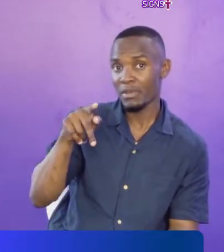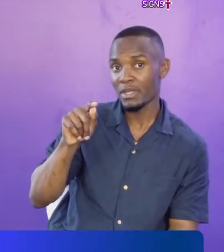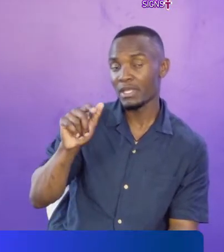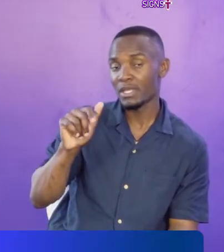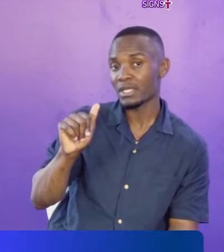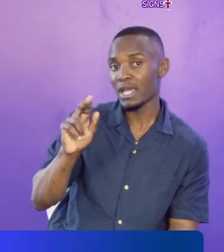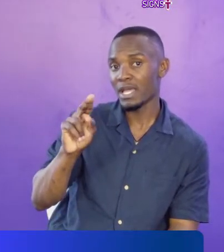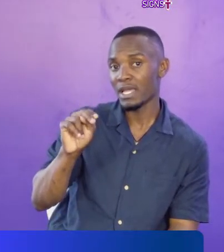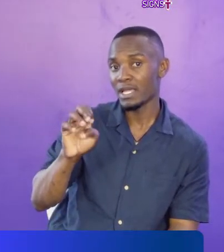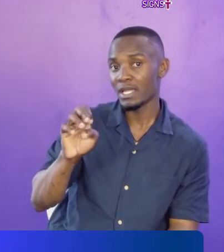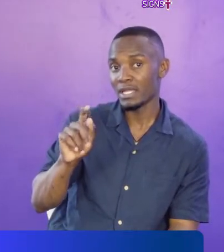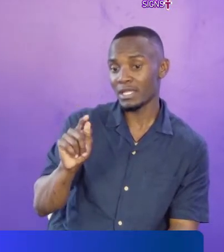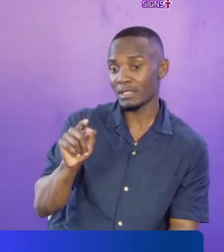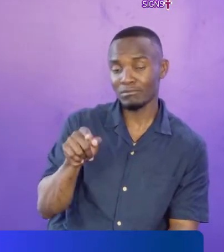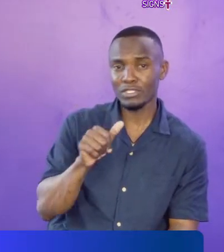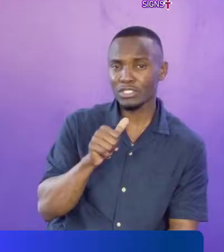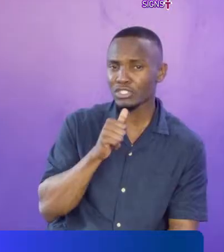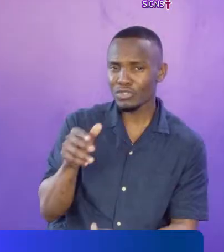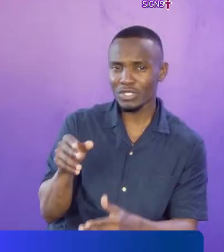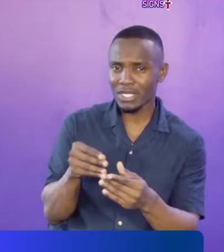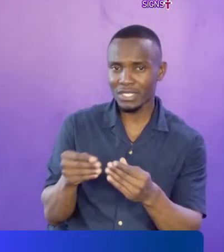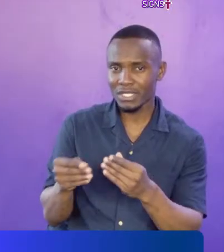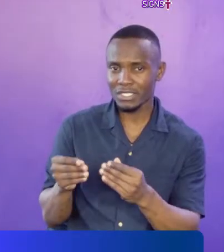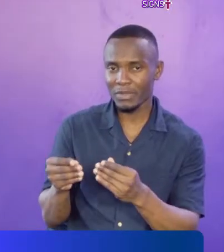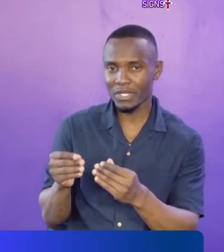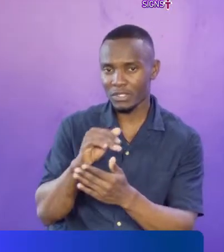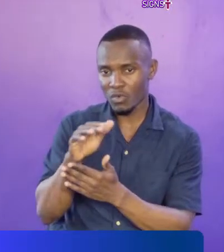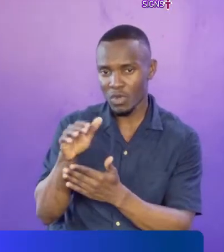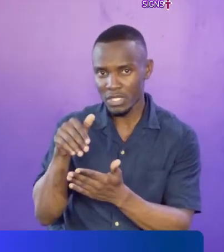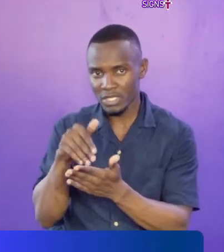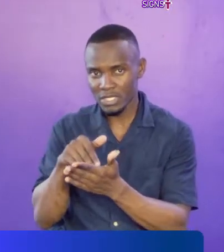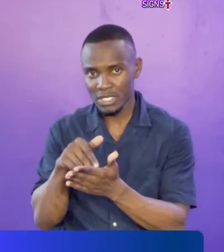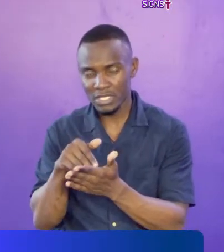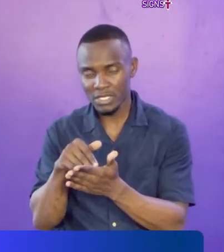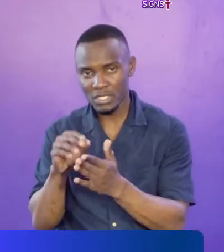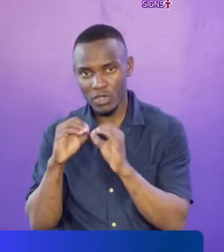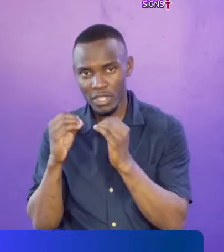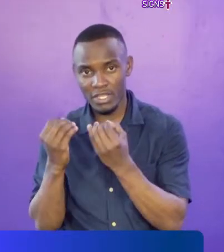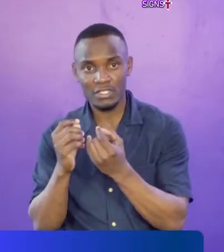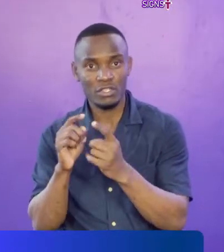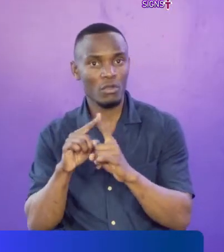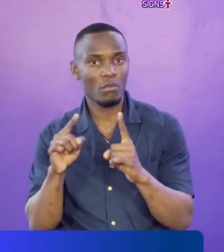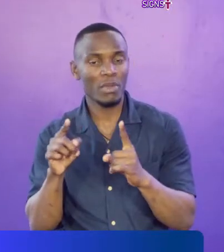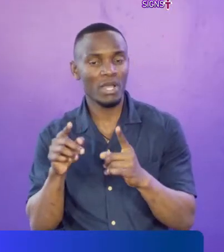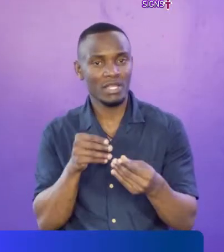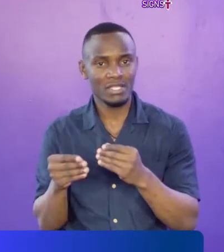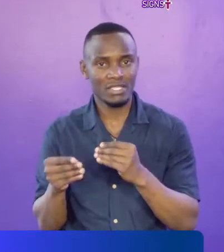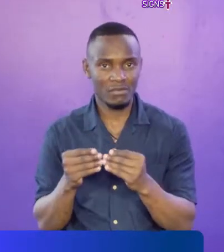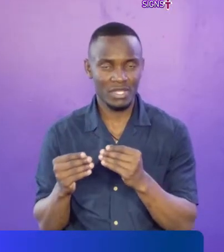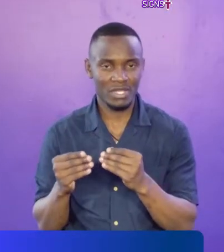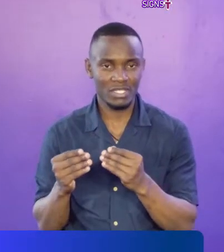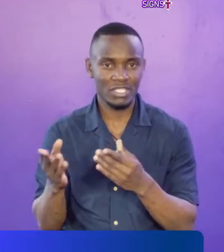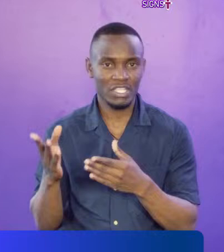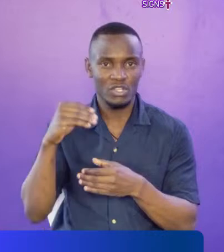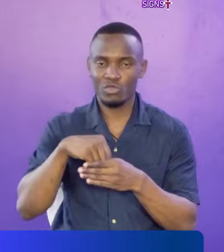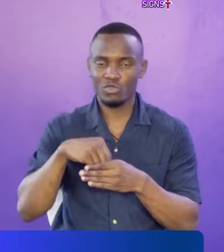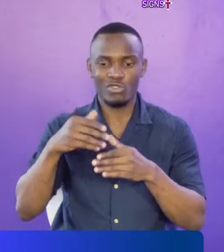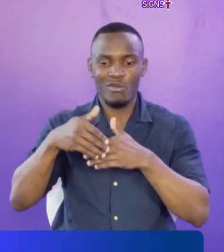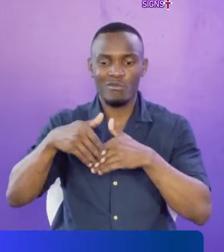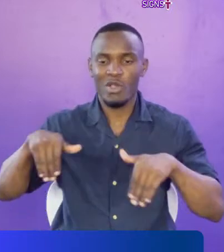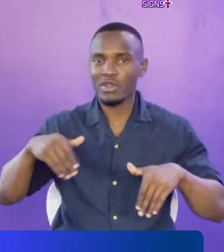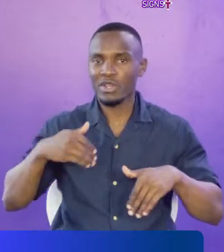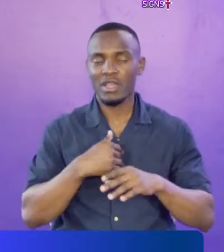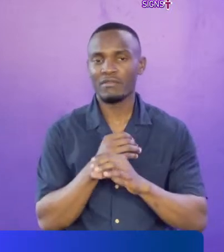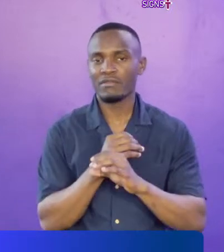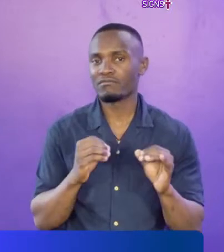disability-centered organization, but disability inclusion has no boundaries. So he's going to be telling us a little bit